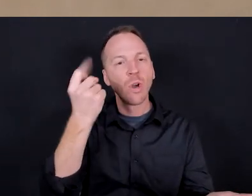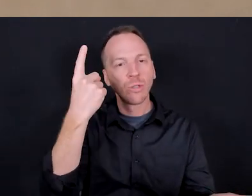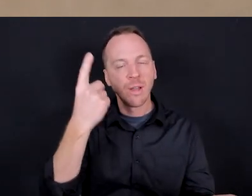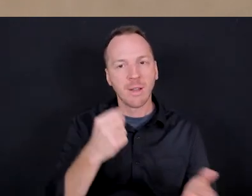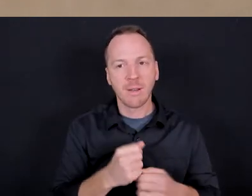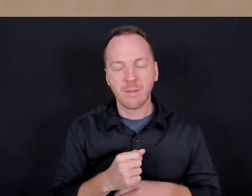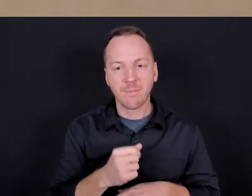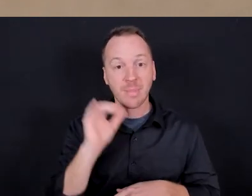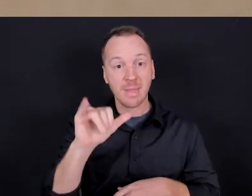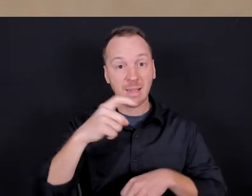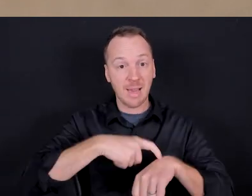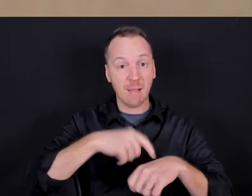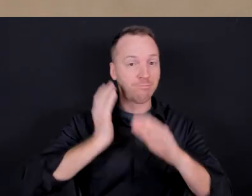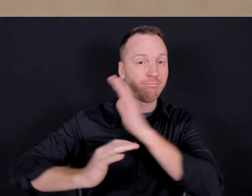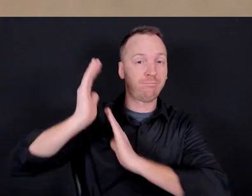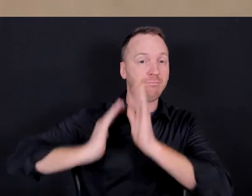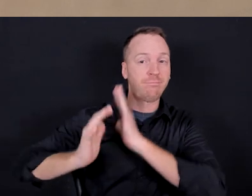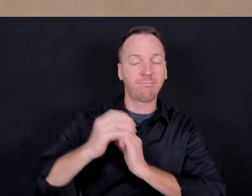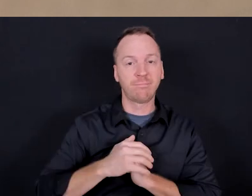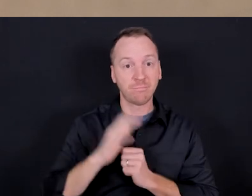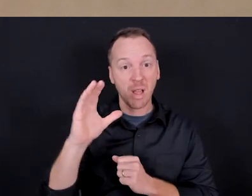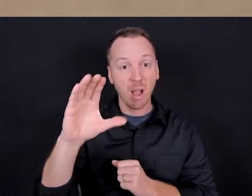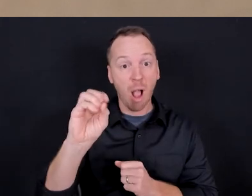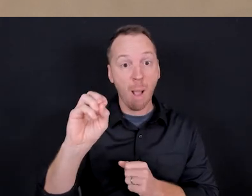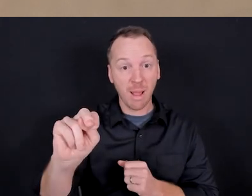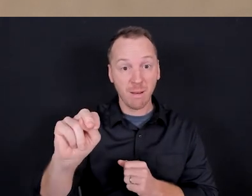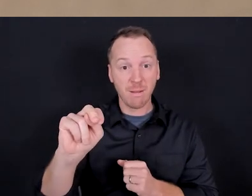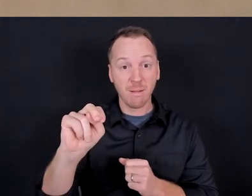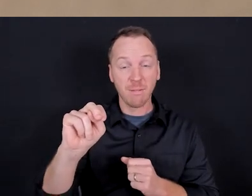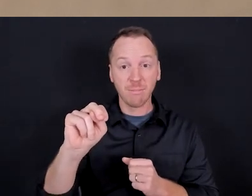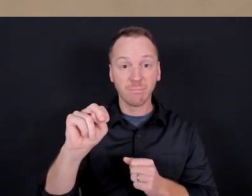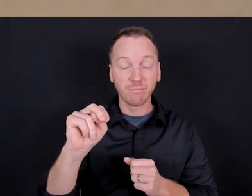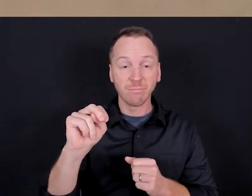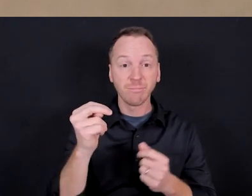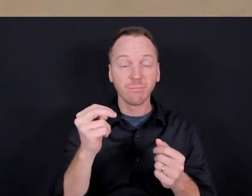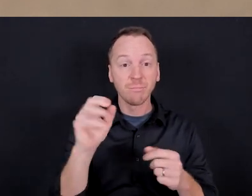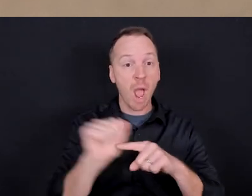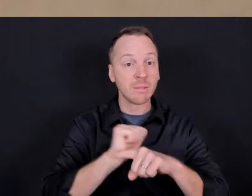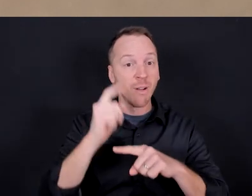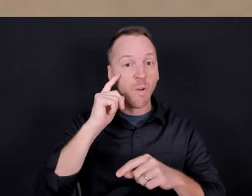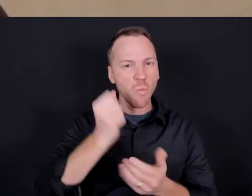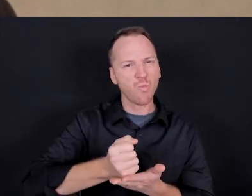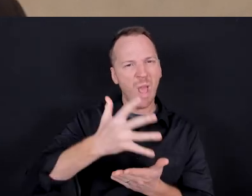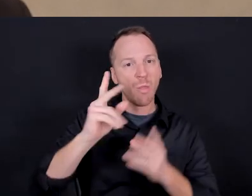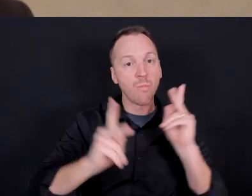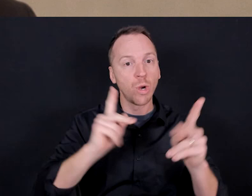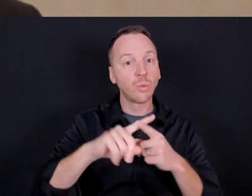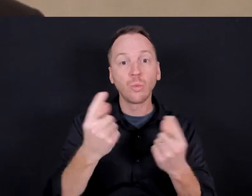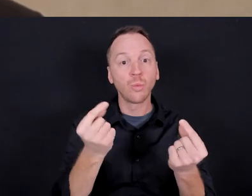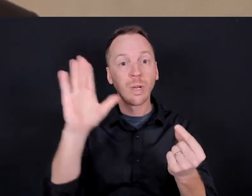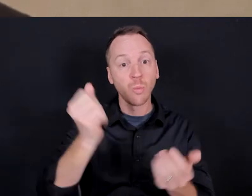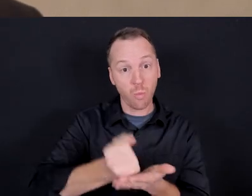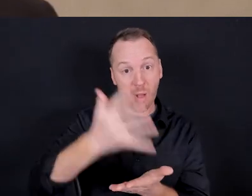that in that time period, it was a common practice for a wealthy person to divide